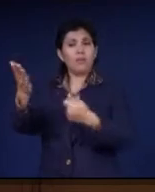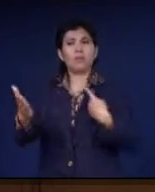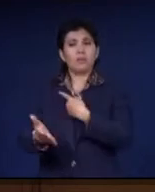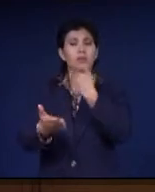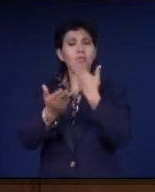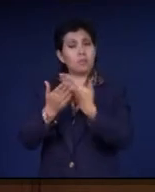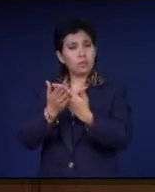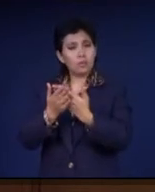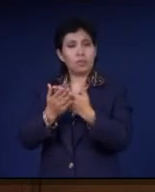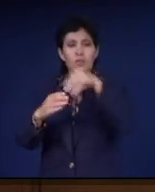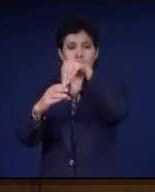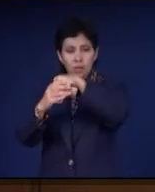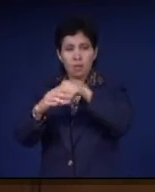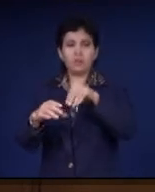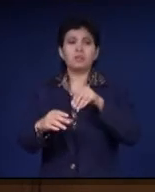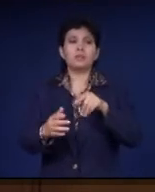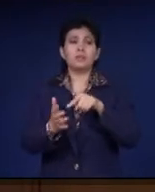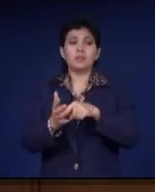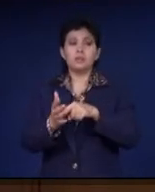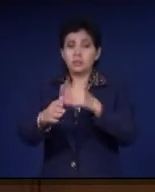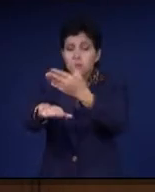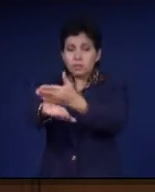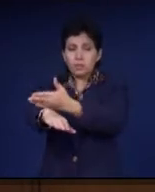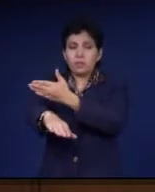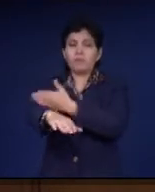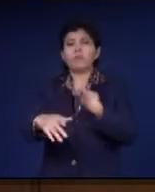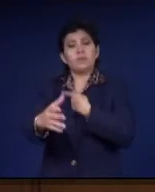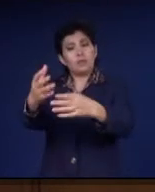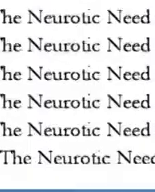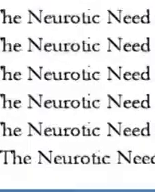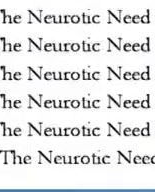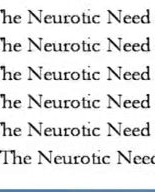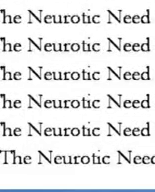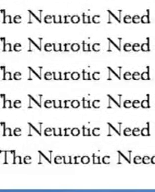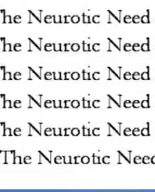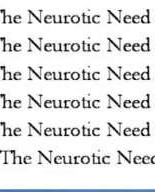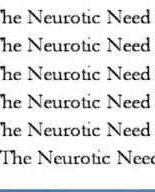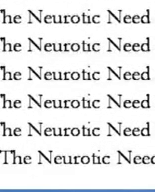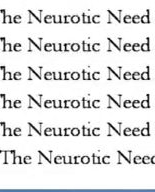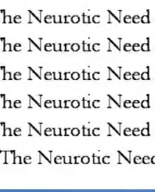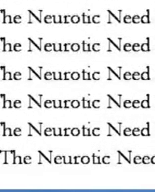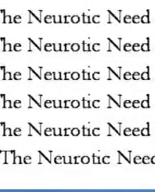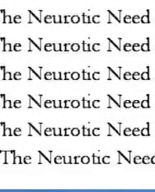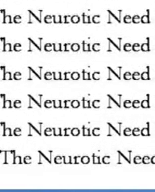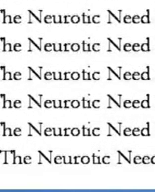in resume, we tend to write achievements and rewards. Okay?